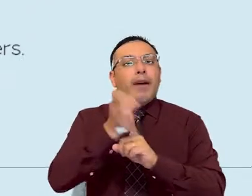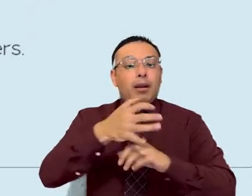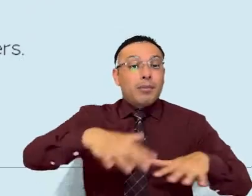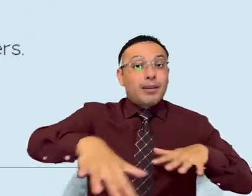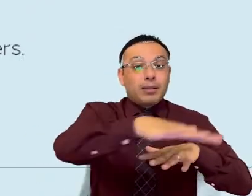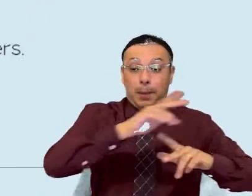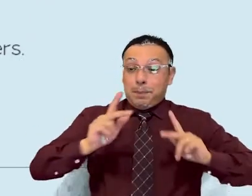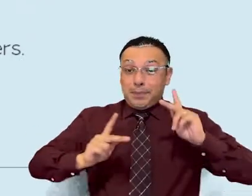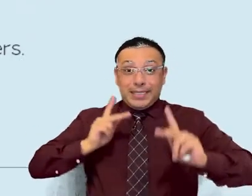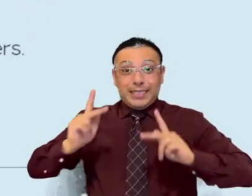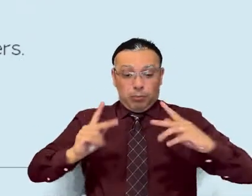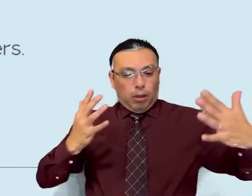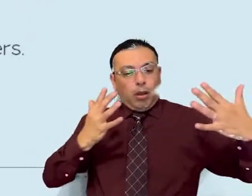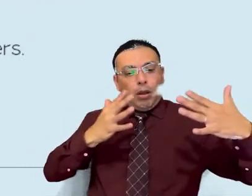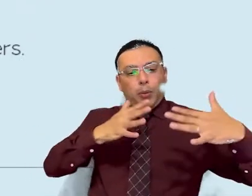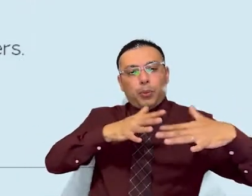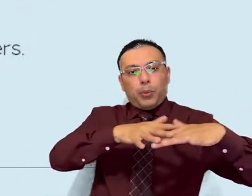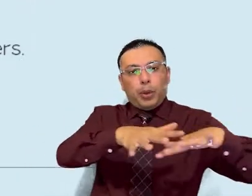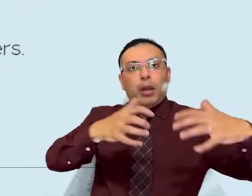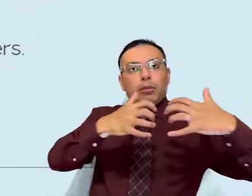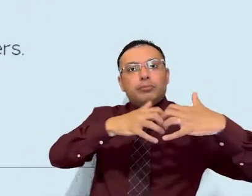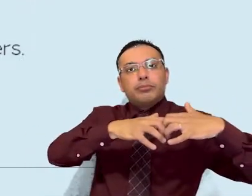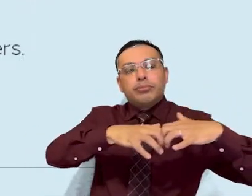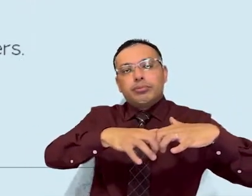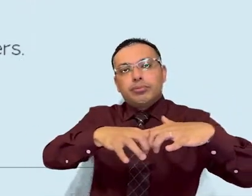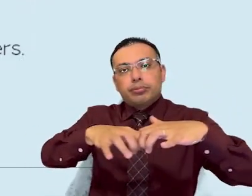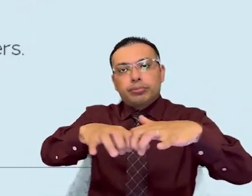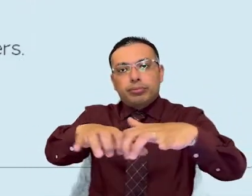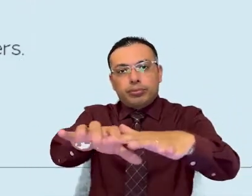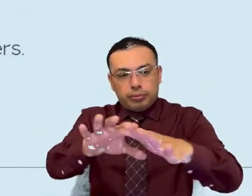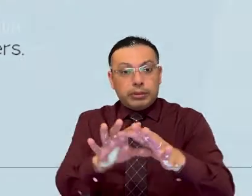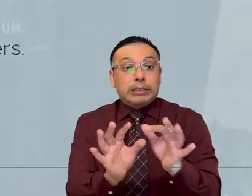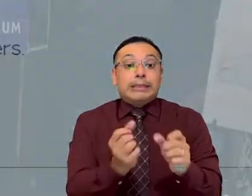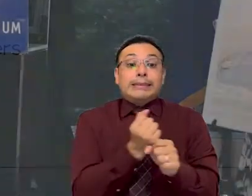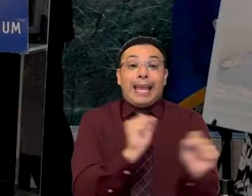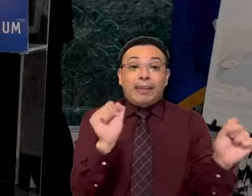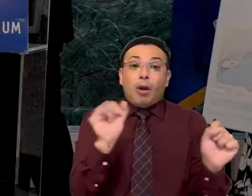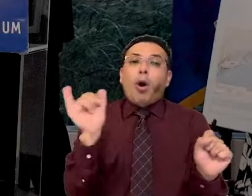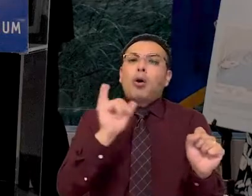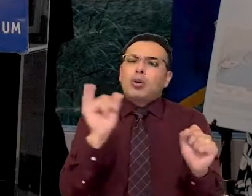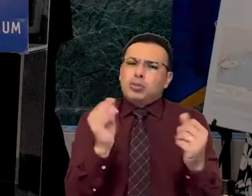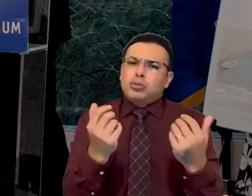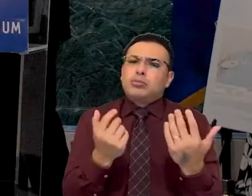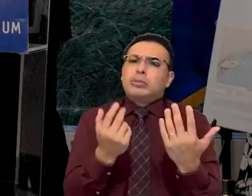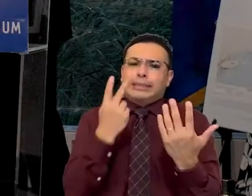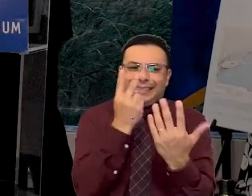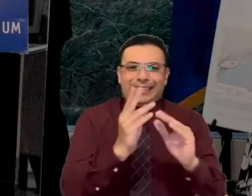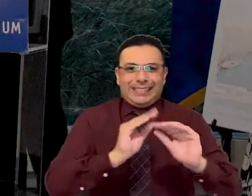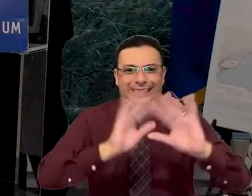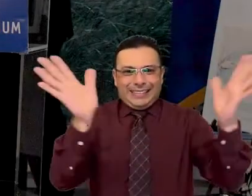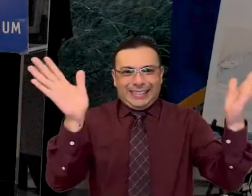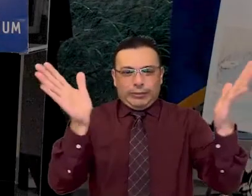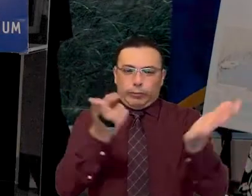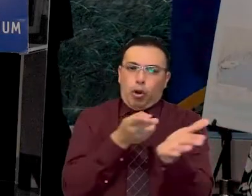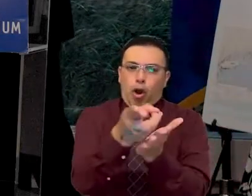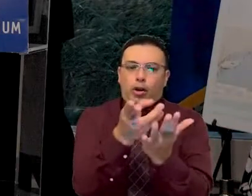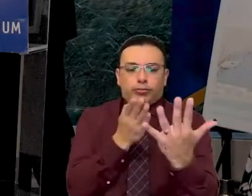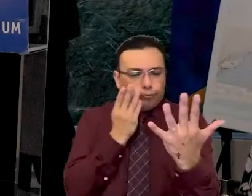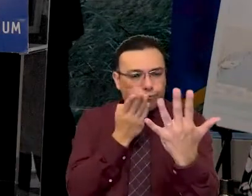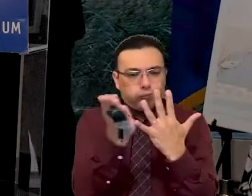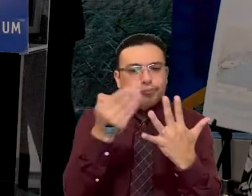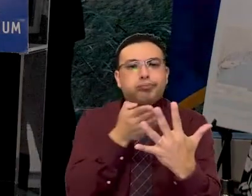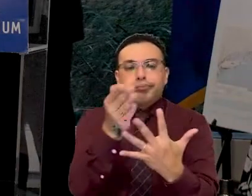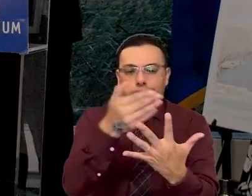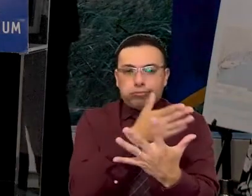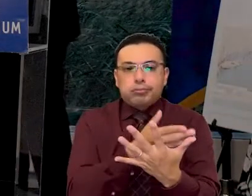safe way and in the most transparent way. And therefore, this Blue Plan does help guide our own